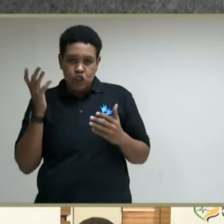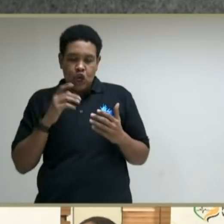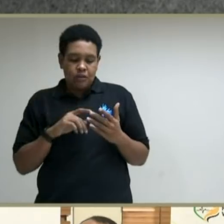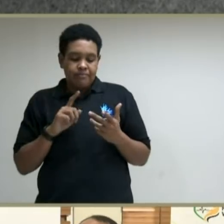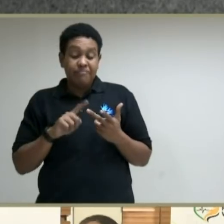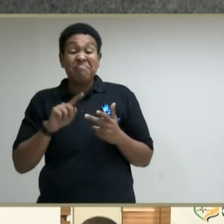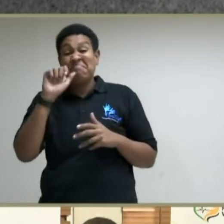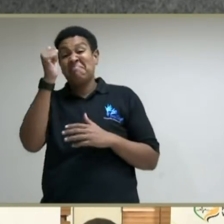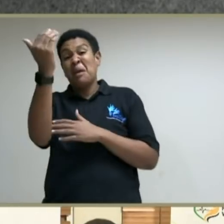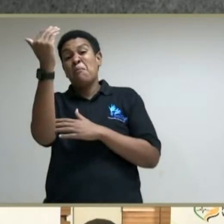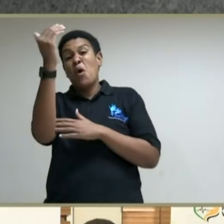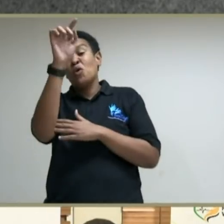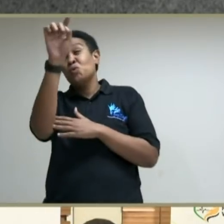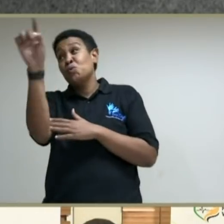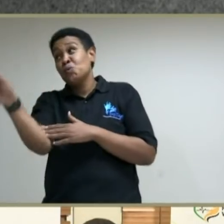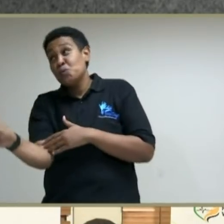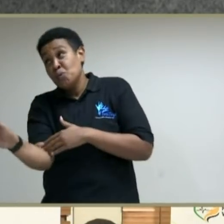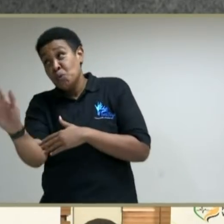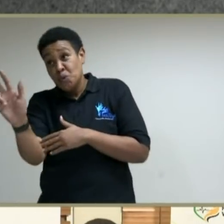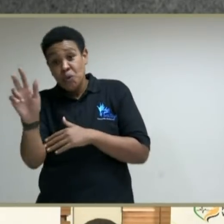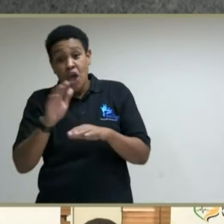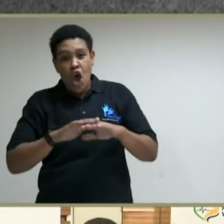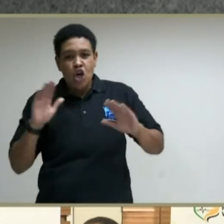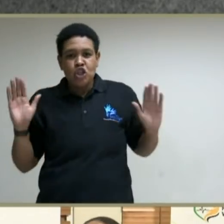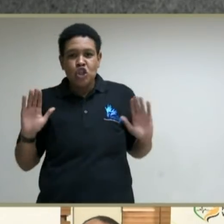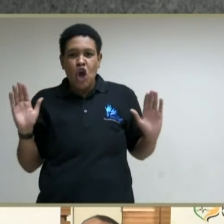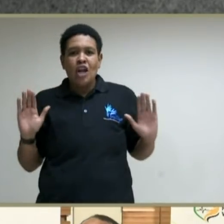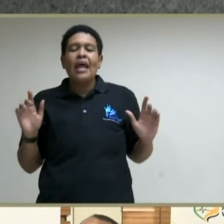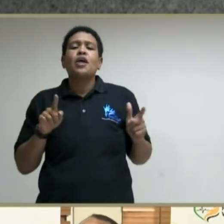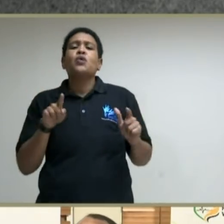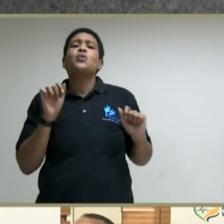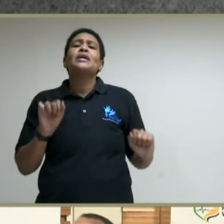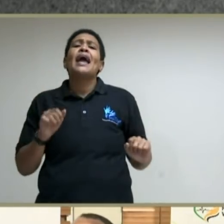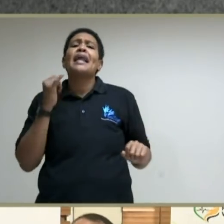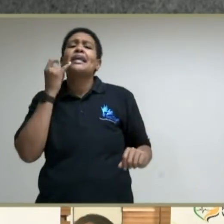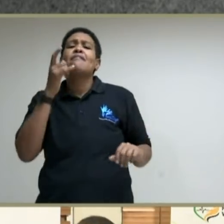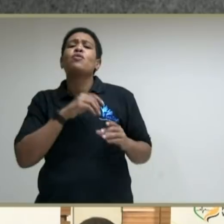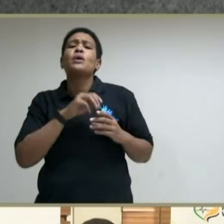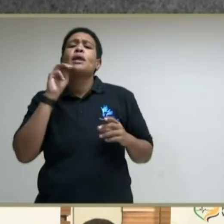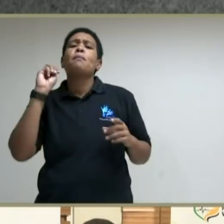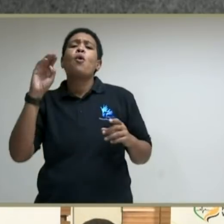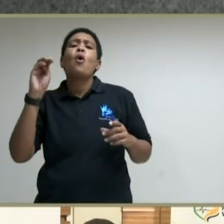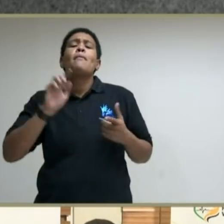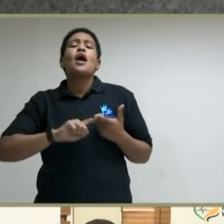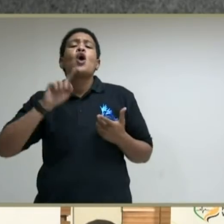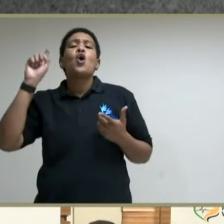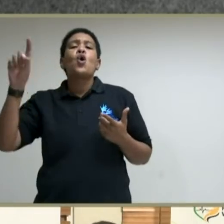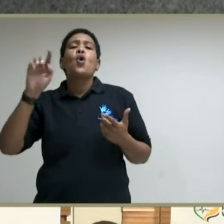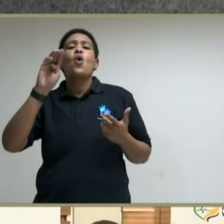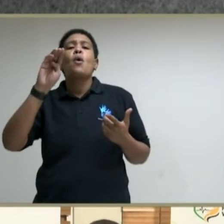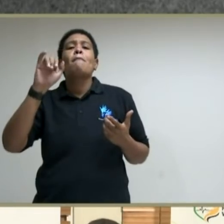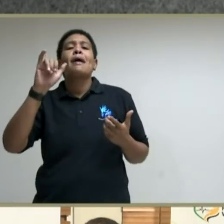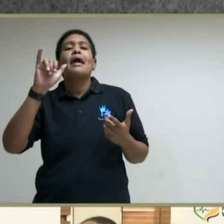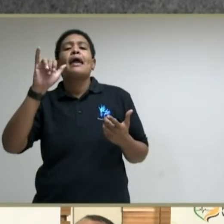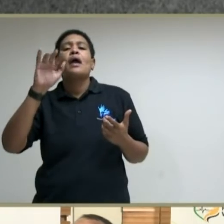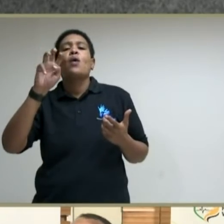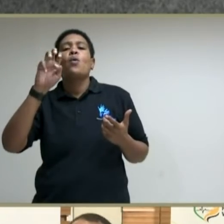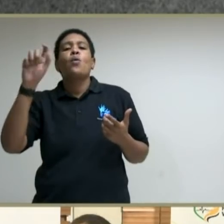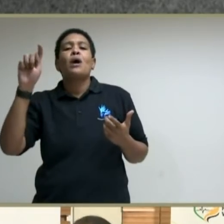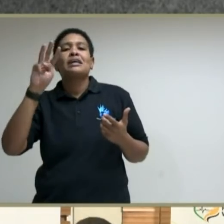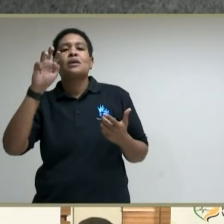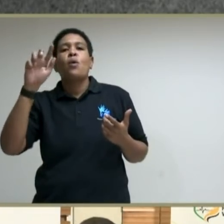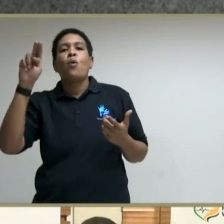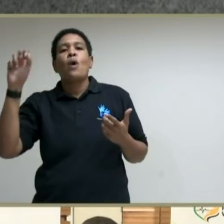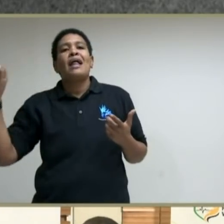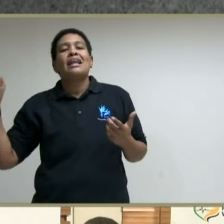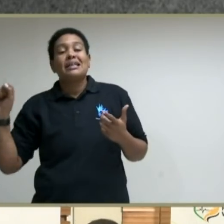10 a.m. to 3 p.m. on Sunday. You can, if you're in Montego Bay, go to Bay West Wellness, Monday 9